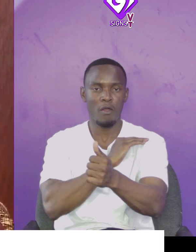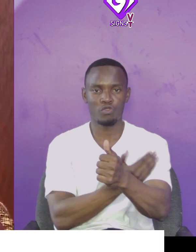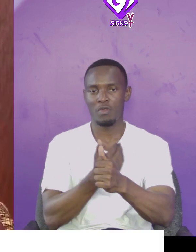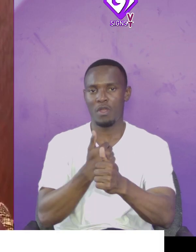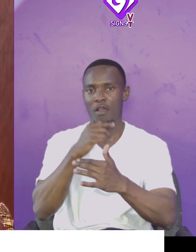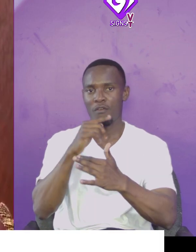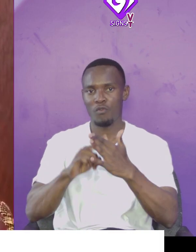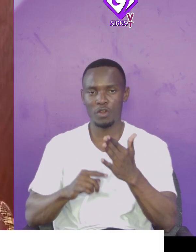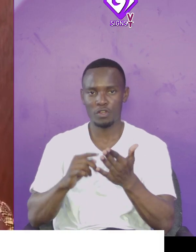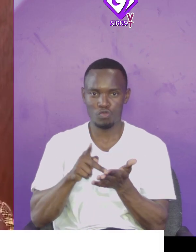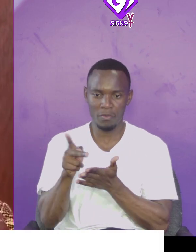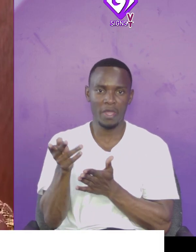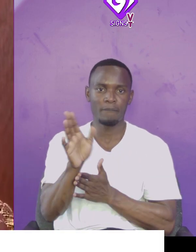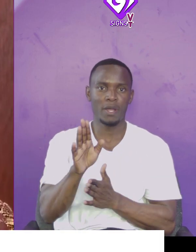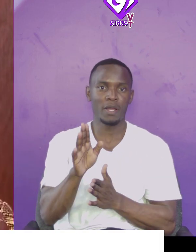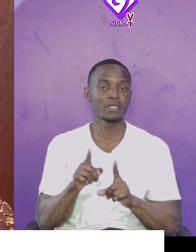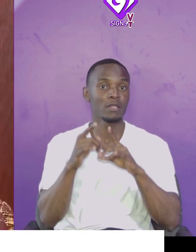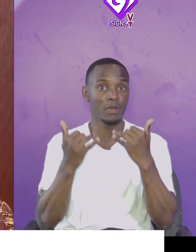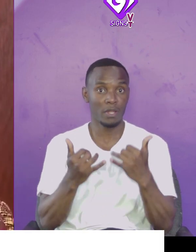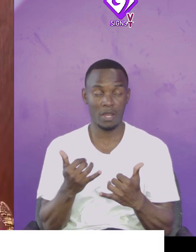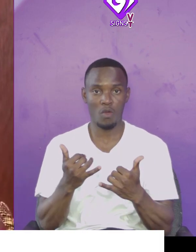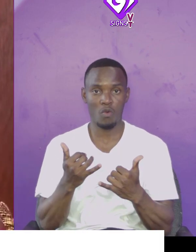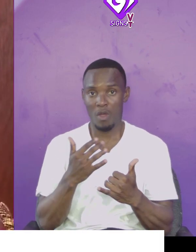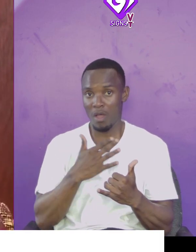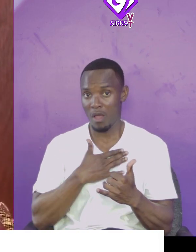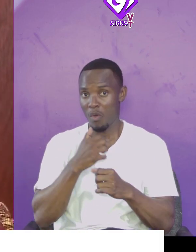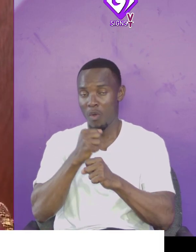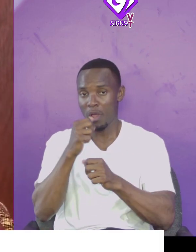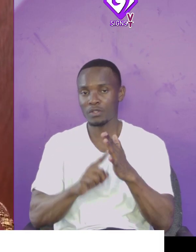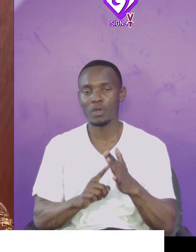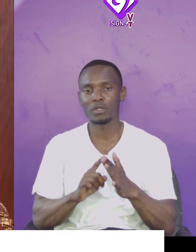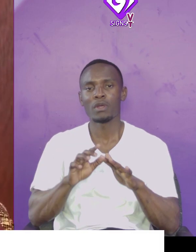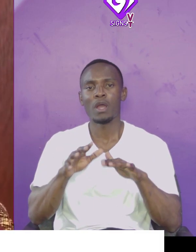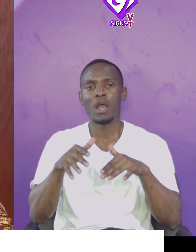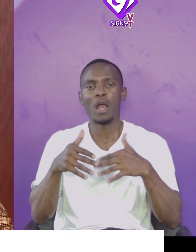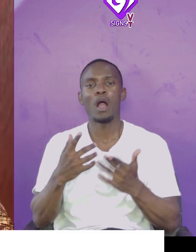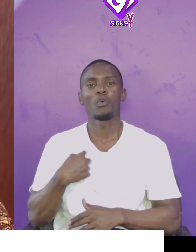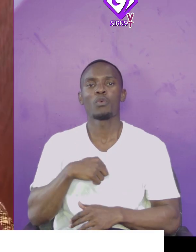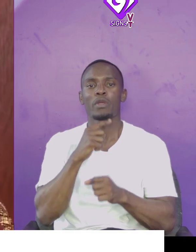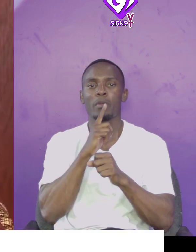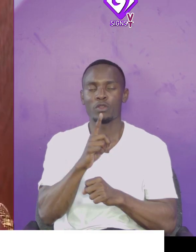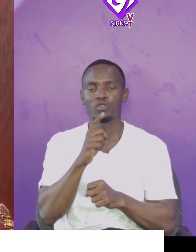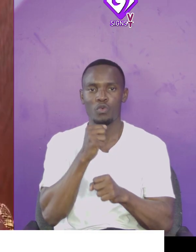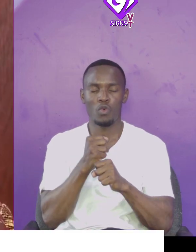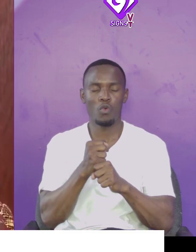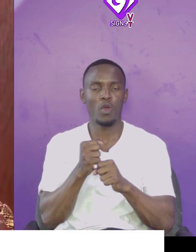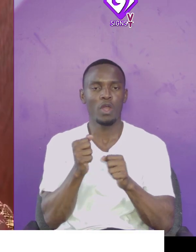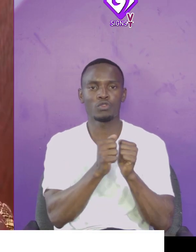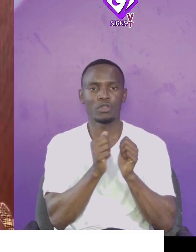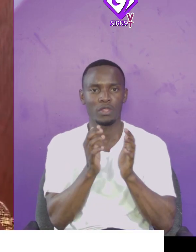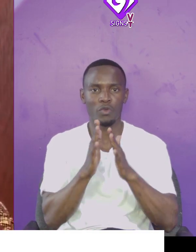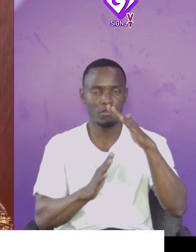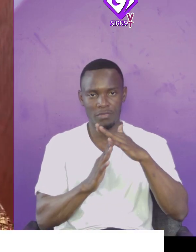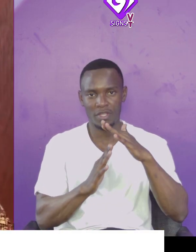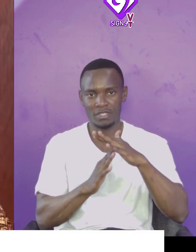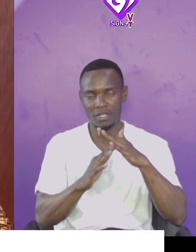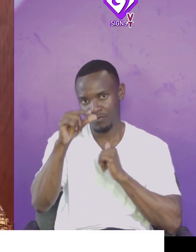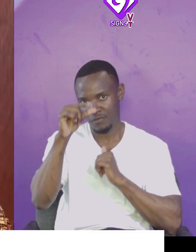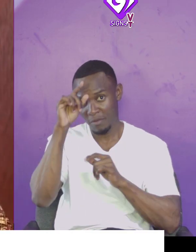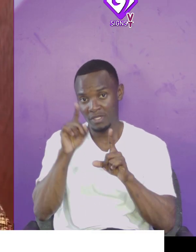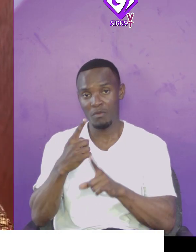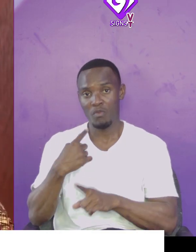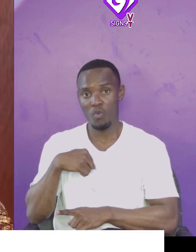it's how do we then ensure that we work directly with the executive, but we also work with victims and Parliament